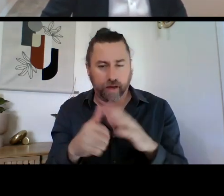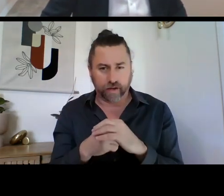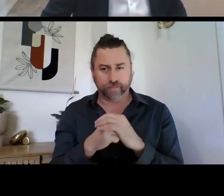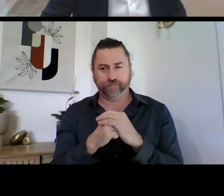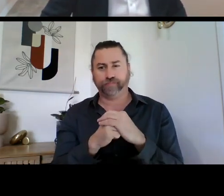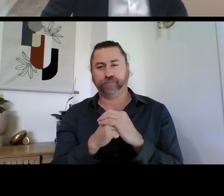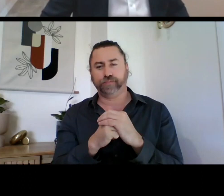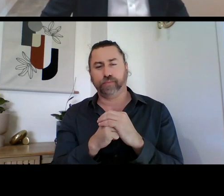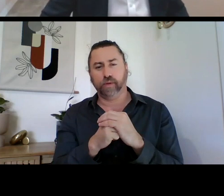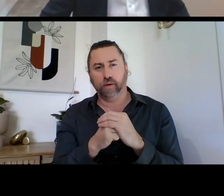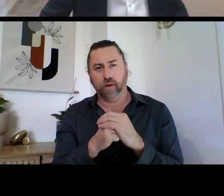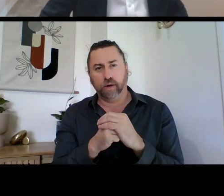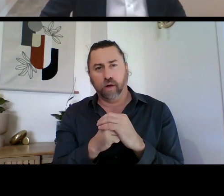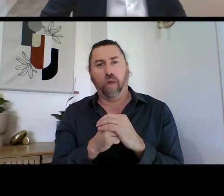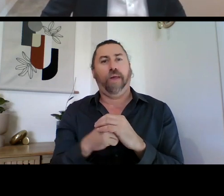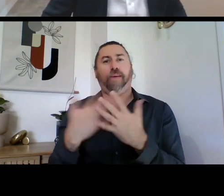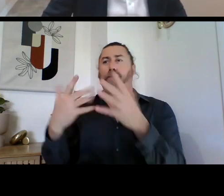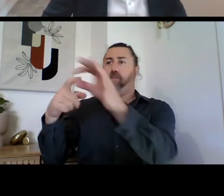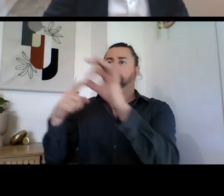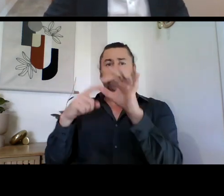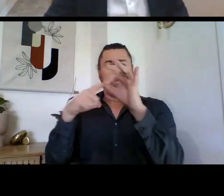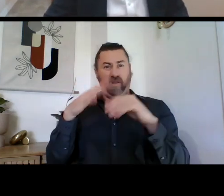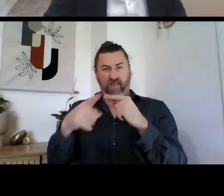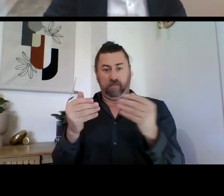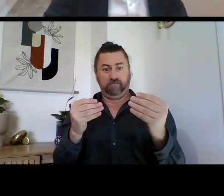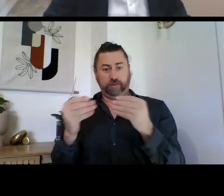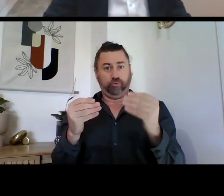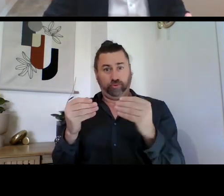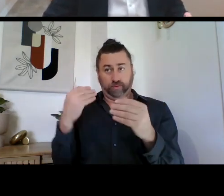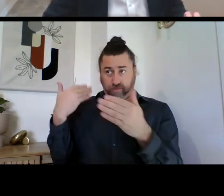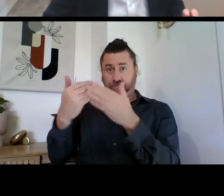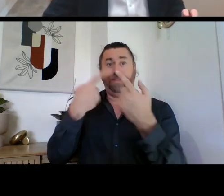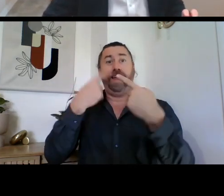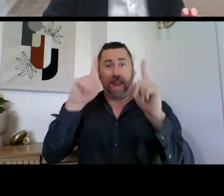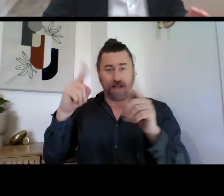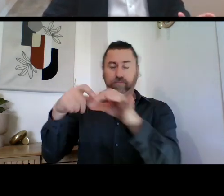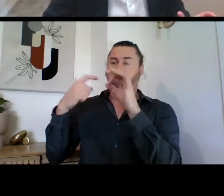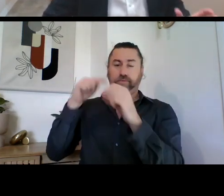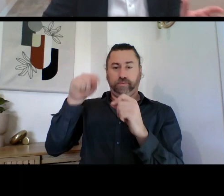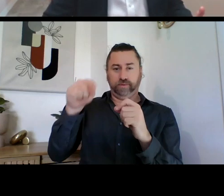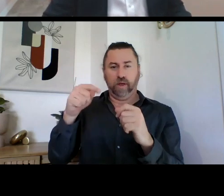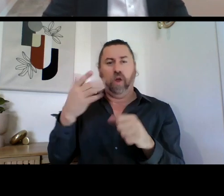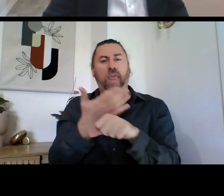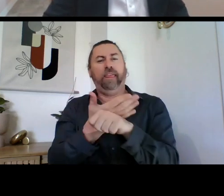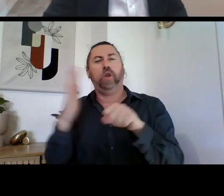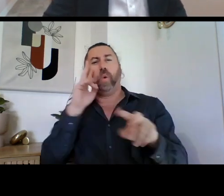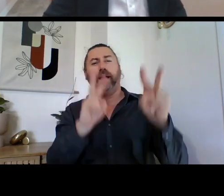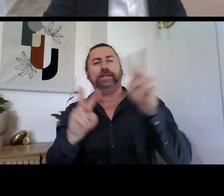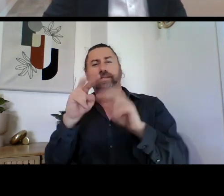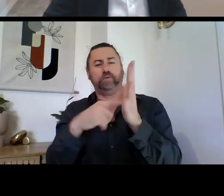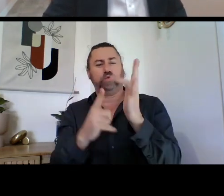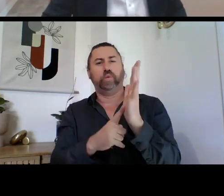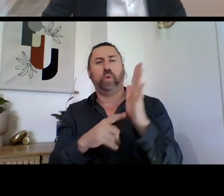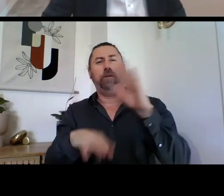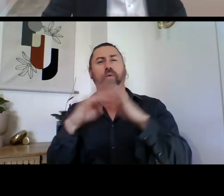So one of the questions that I've been asked already since the budget is whether the new integrated assessment tool that we're currently trialling